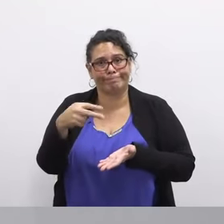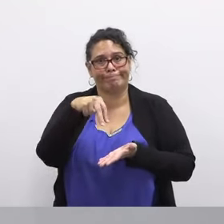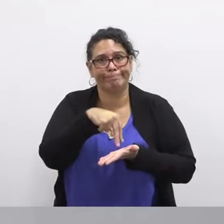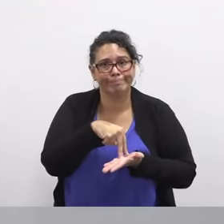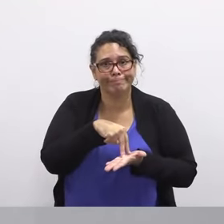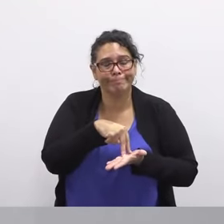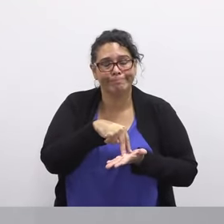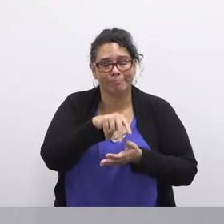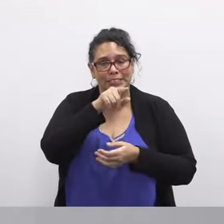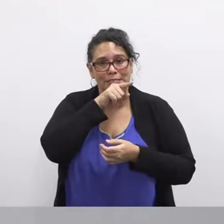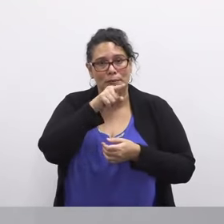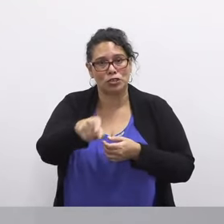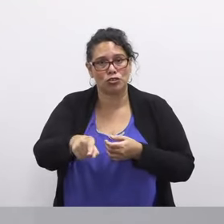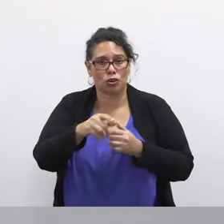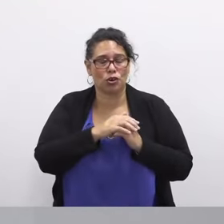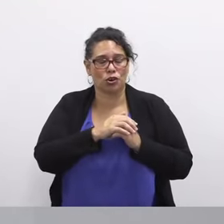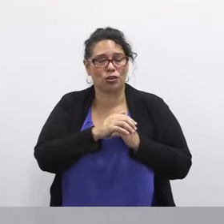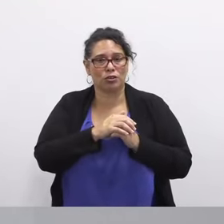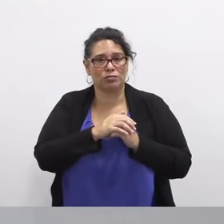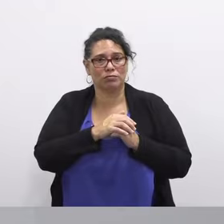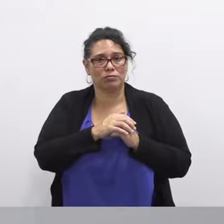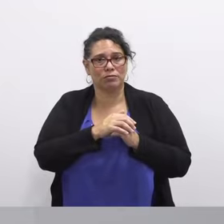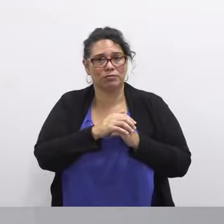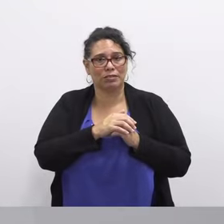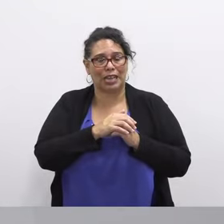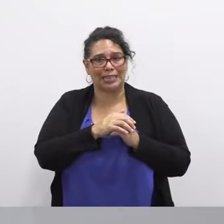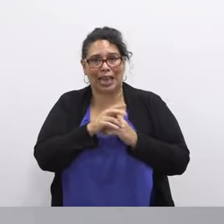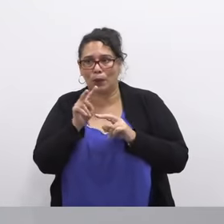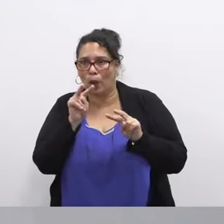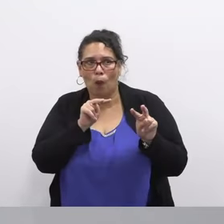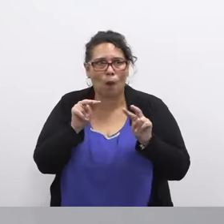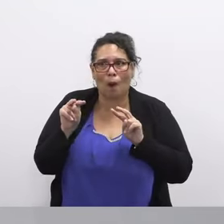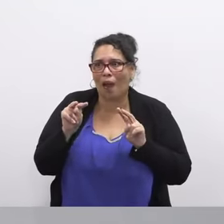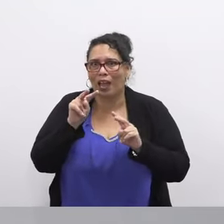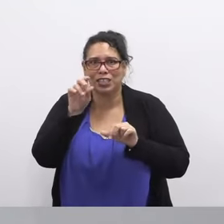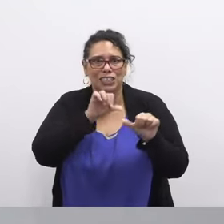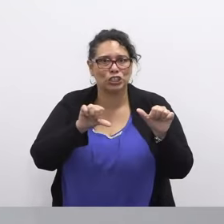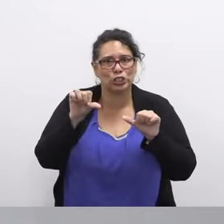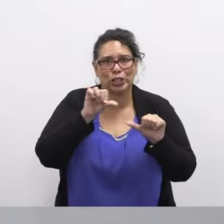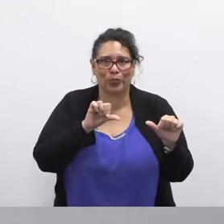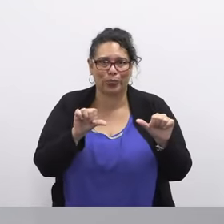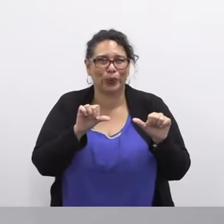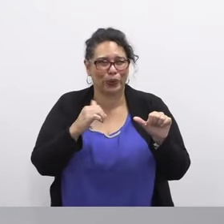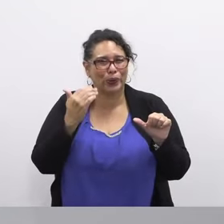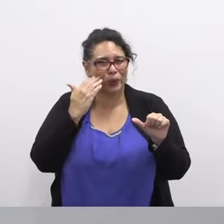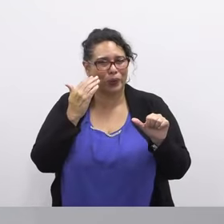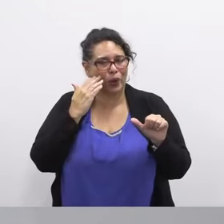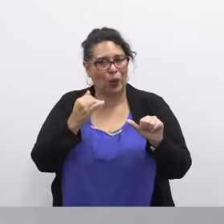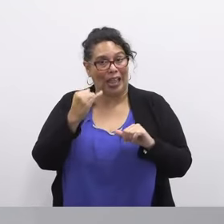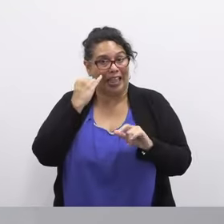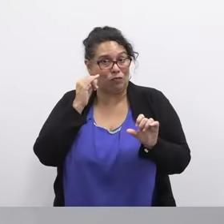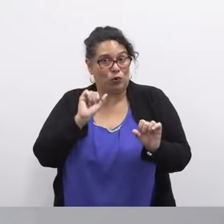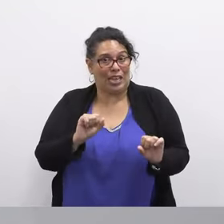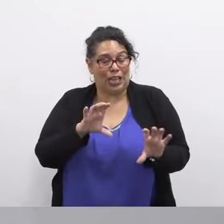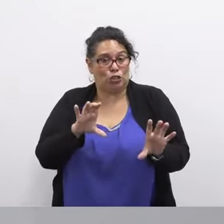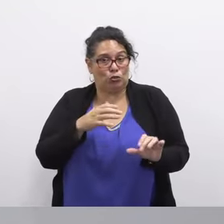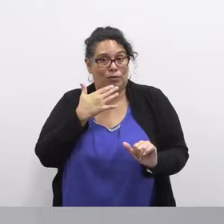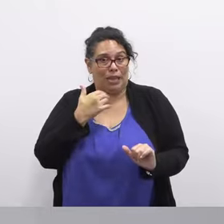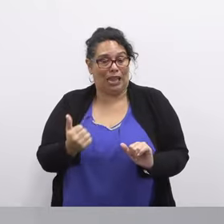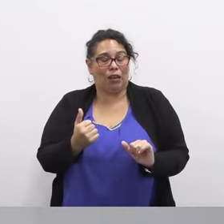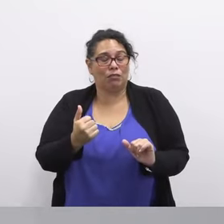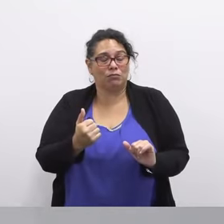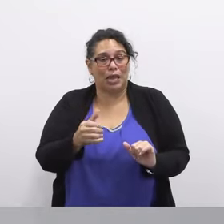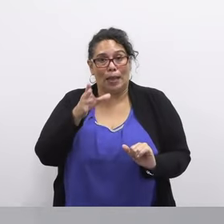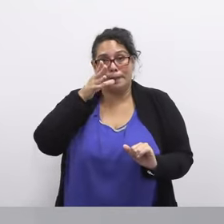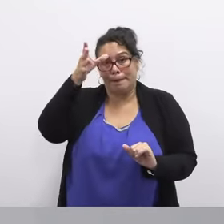make sure that we are also policing each other, all right? So that if we can do better, you know, parents have been calling